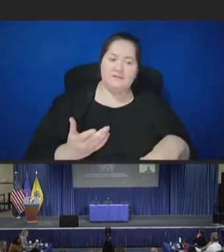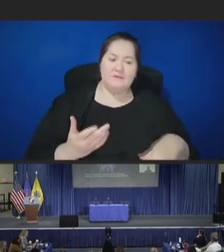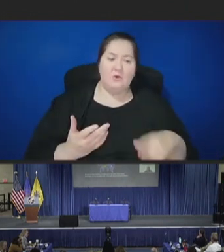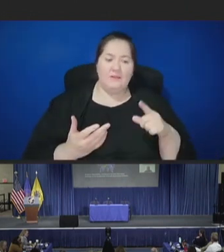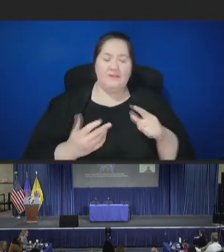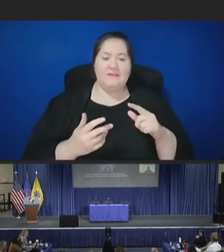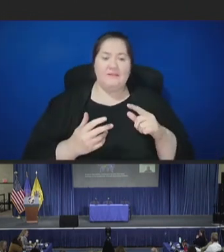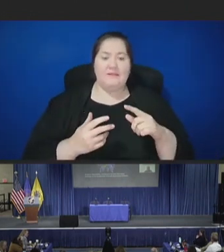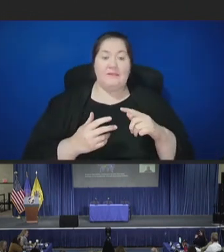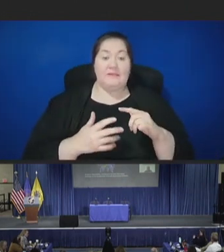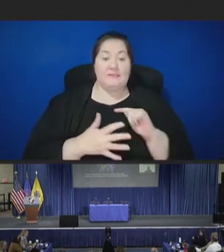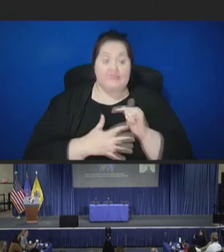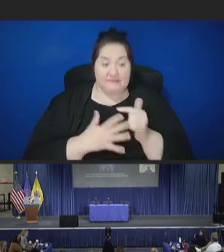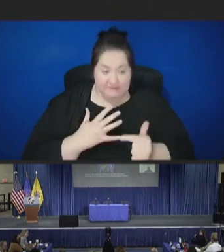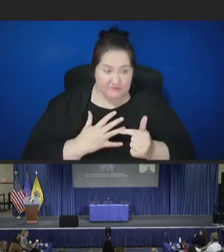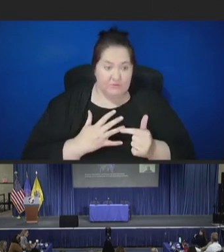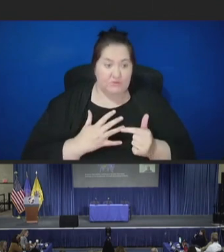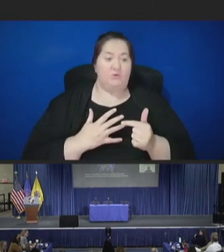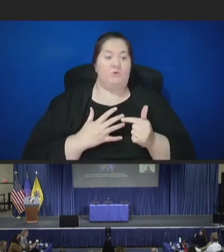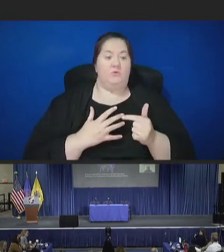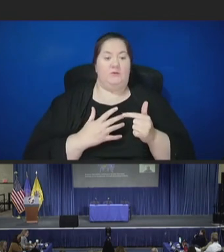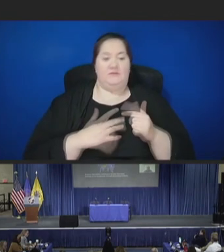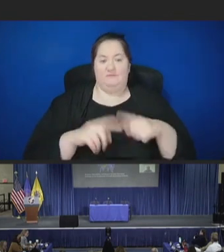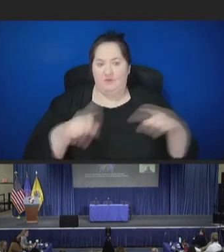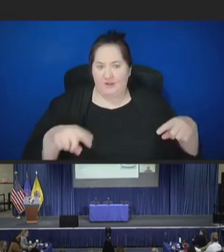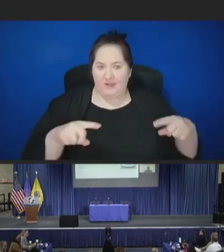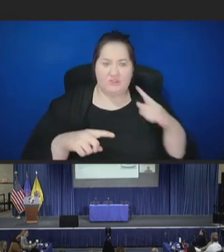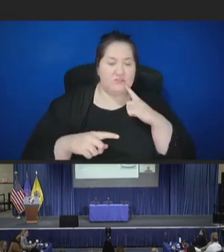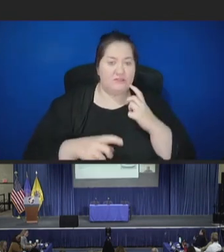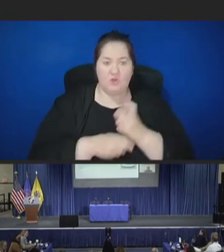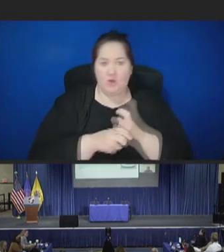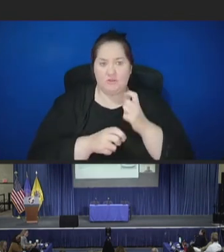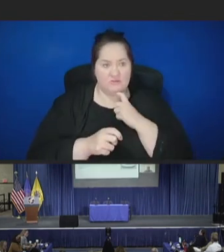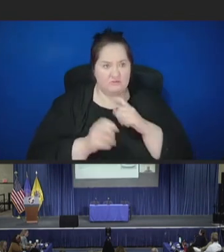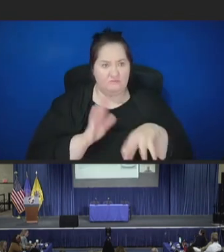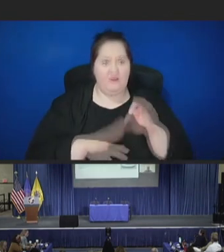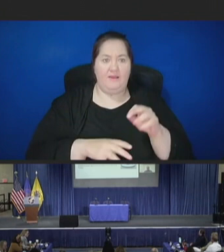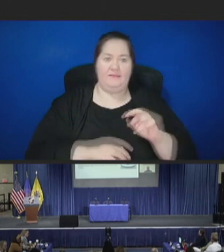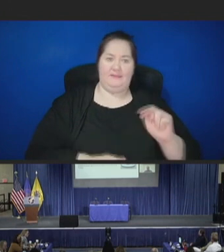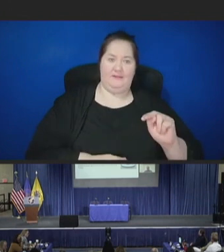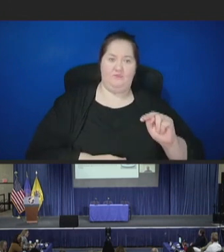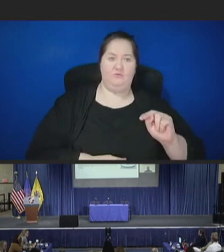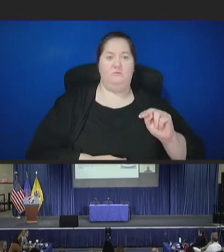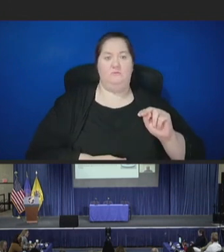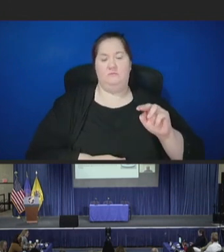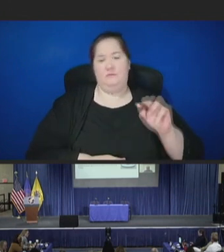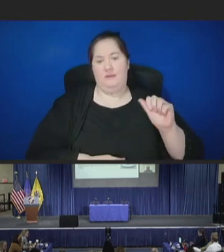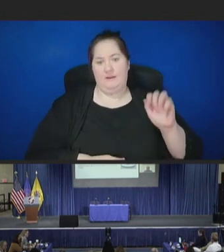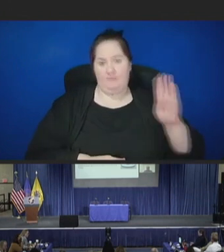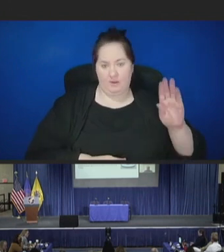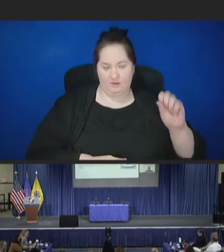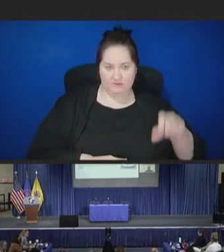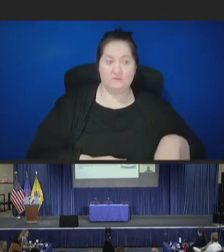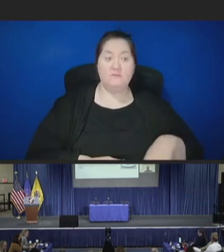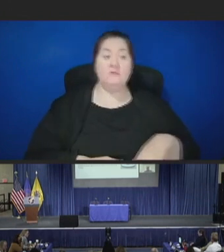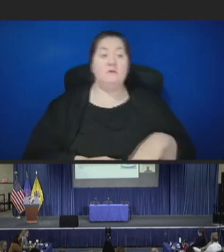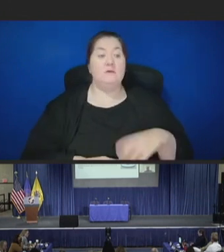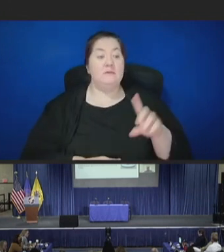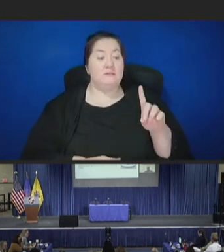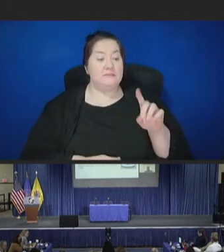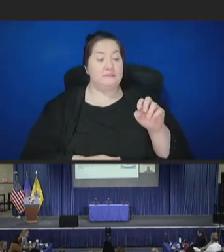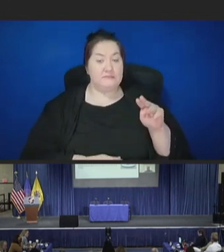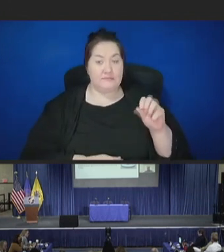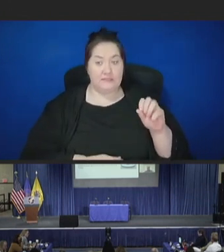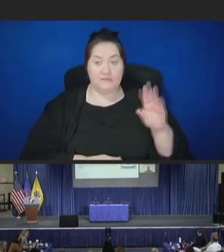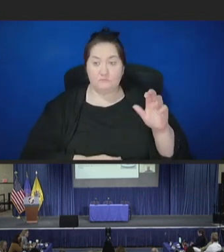major challenges to the development of broadly neutralizing antibodies. But through the work of many in the field, including Dennis Burton at Scripps